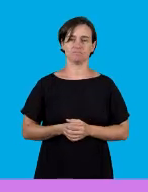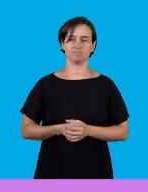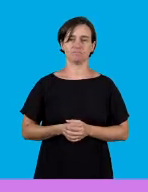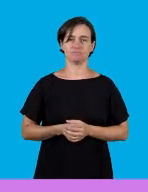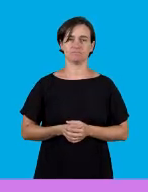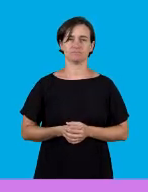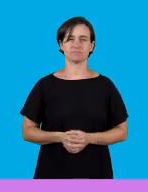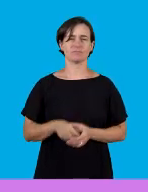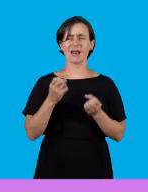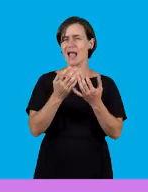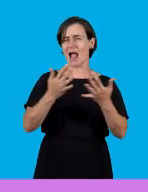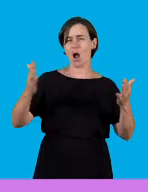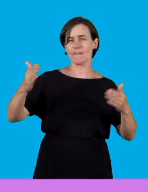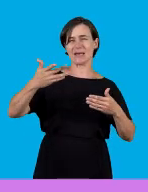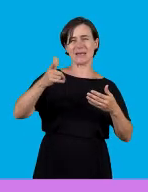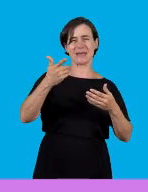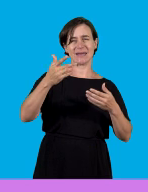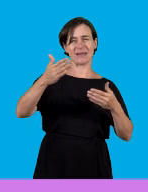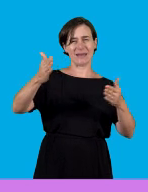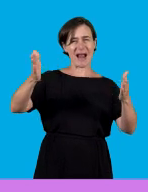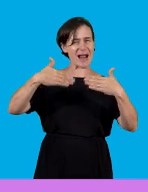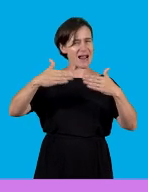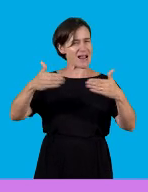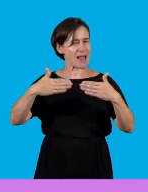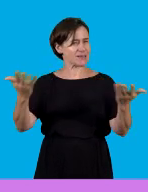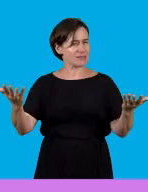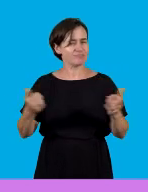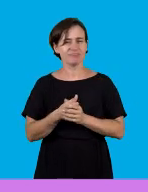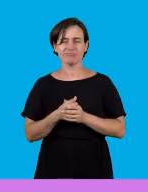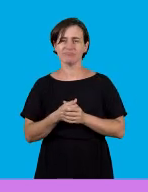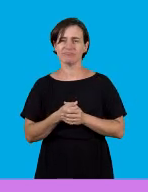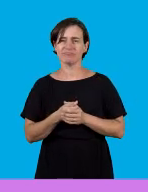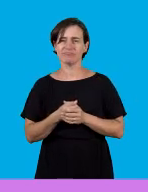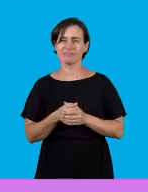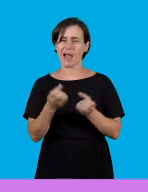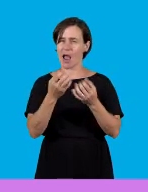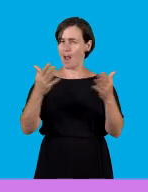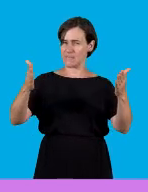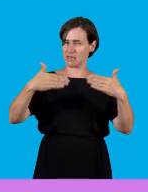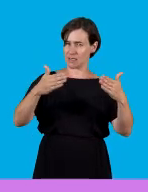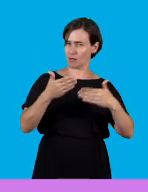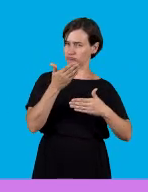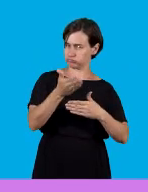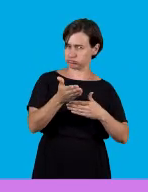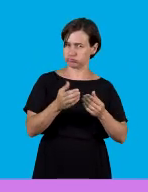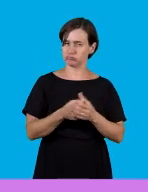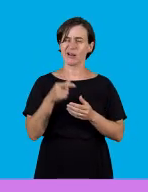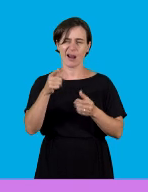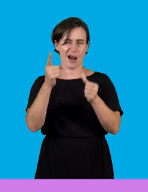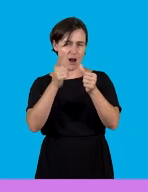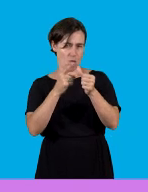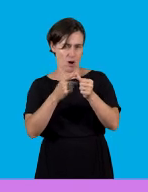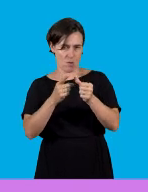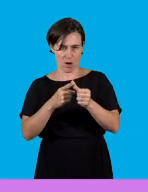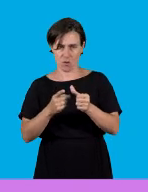So how many gates, the questions that you can get with such a map, maybe you can be asked, how many gates are there? So we have to count the number of